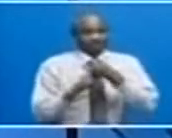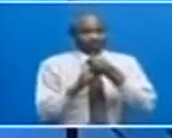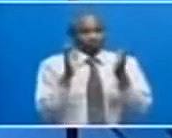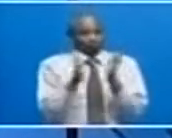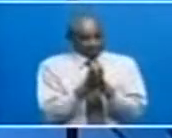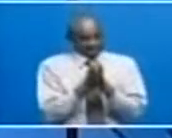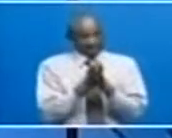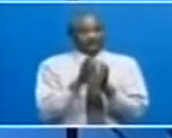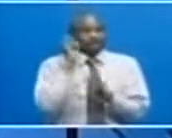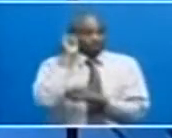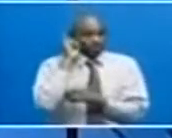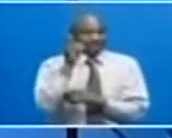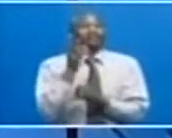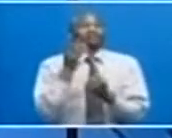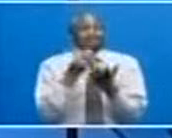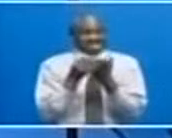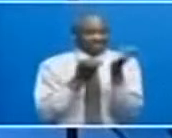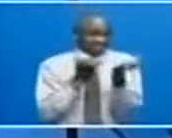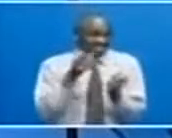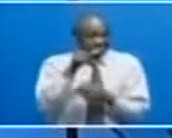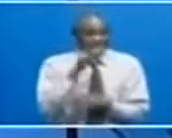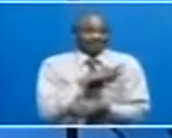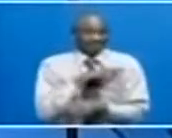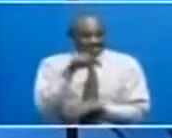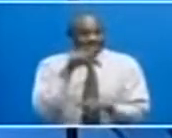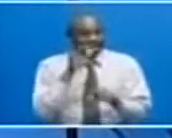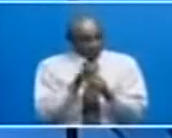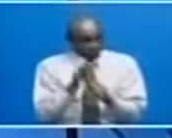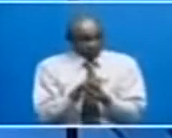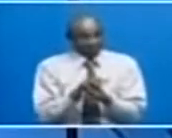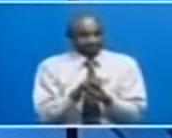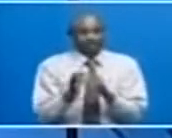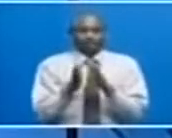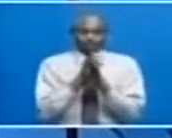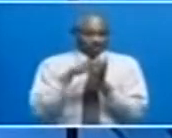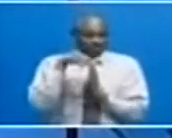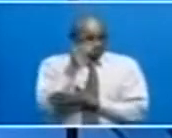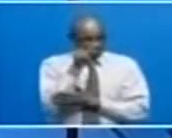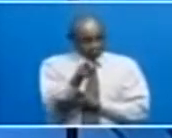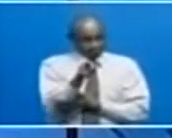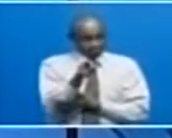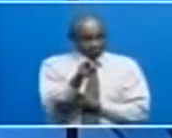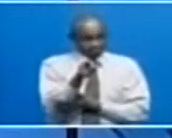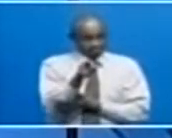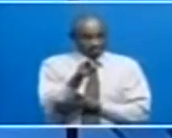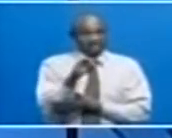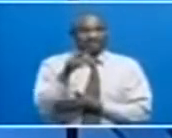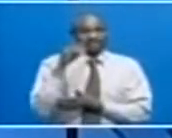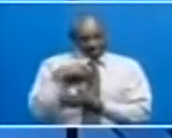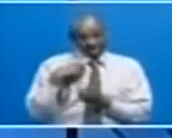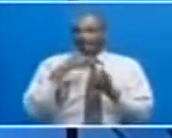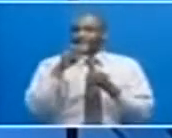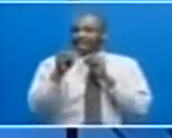the growth of mobile money business in Kenya and Tanzania. KTN's Charles Gitunga caught up with Isaac Oundo, CBA's